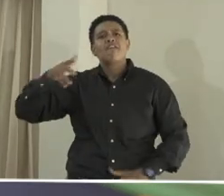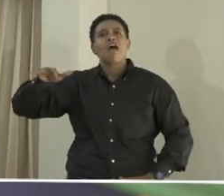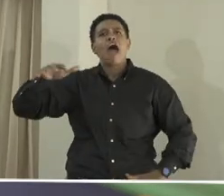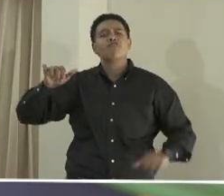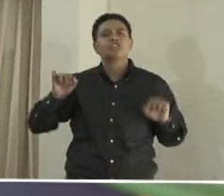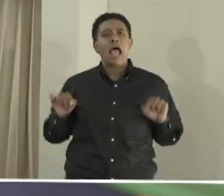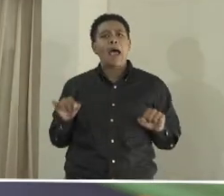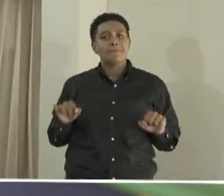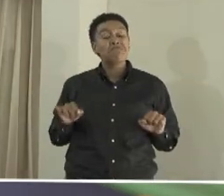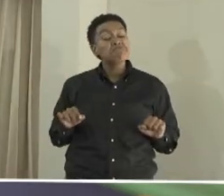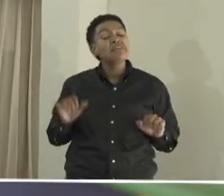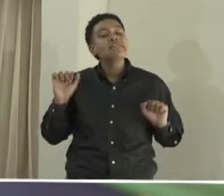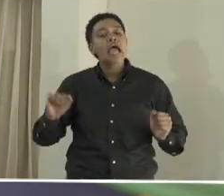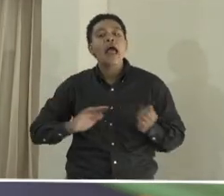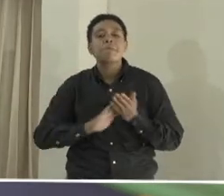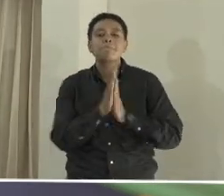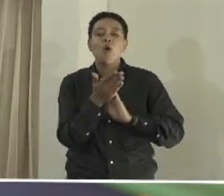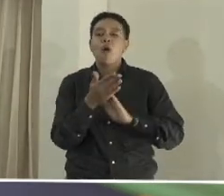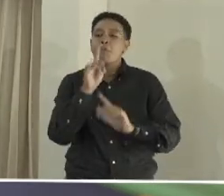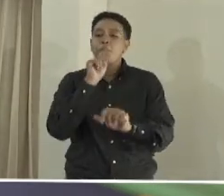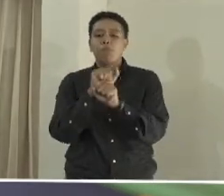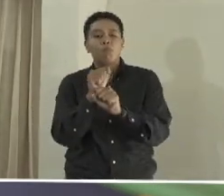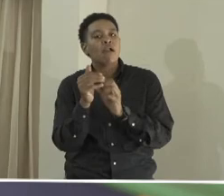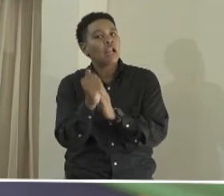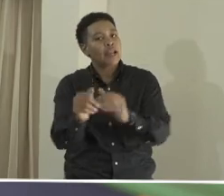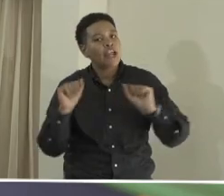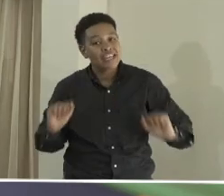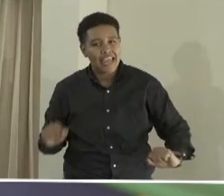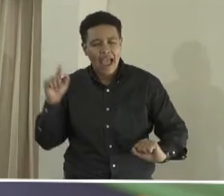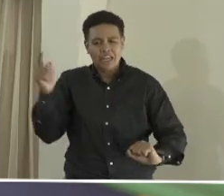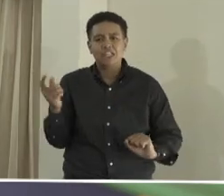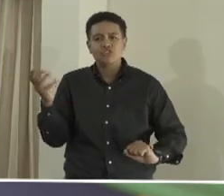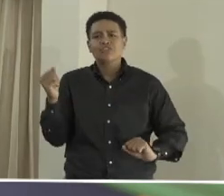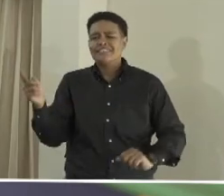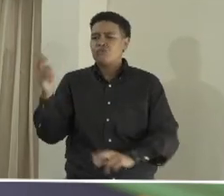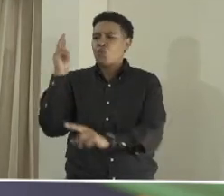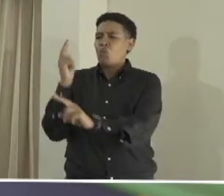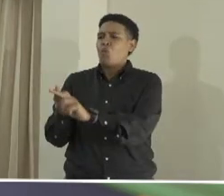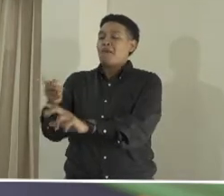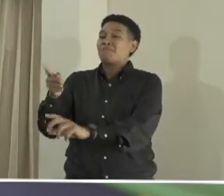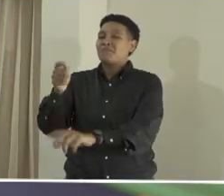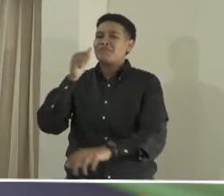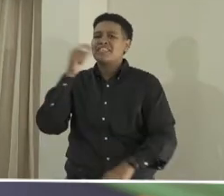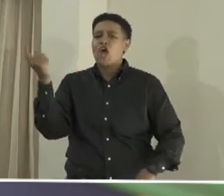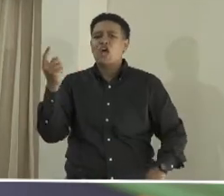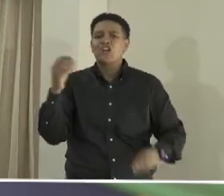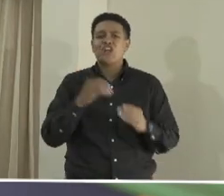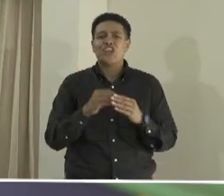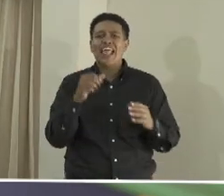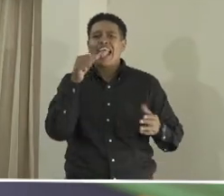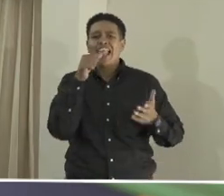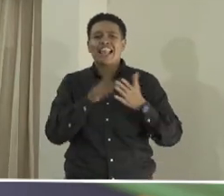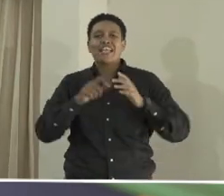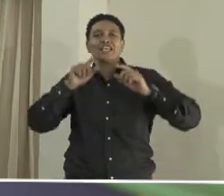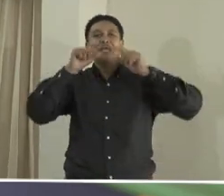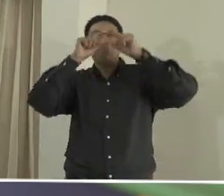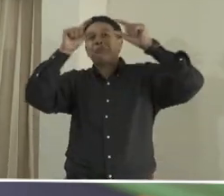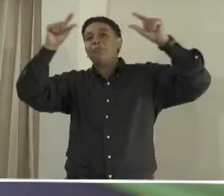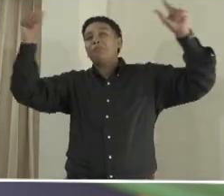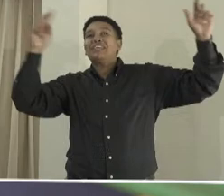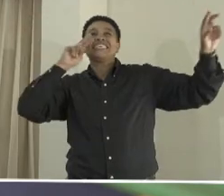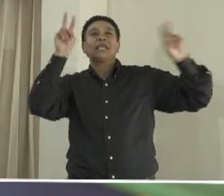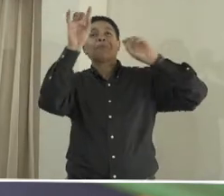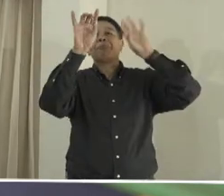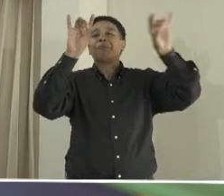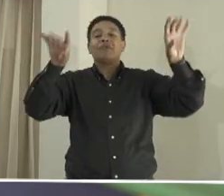ability may become a leader. He received this call, not in flaming letters across the sky, but from